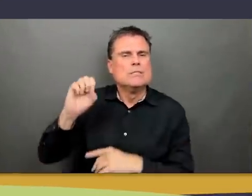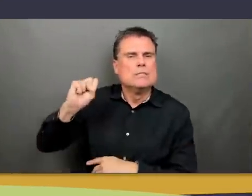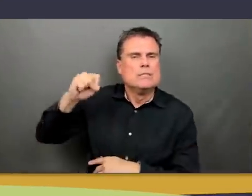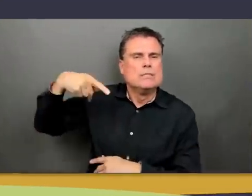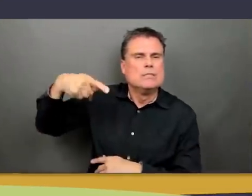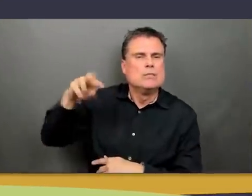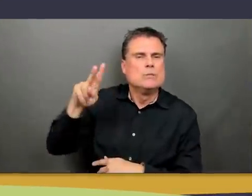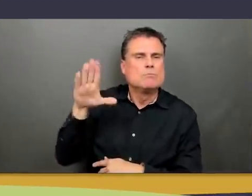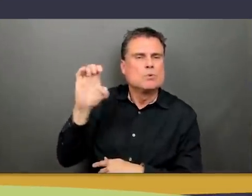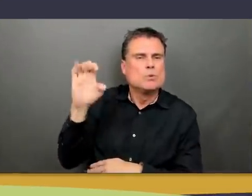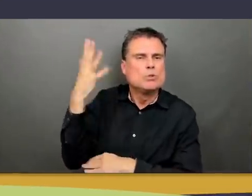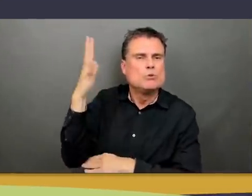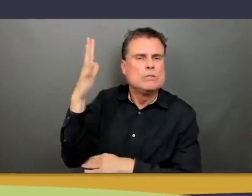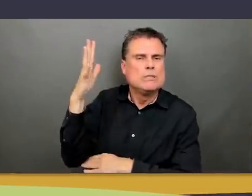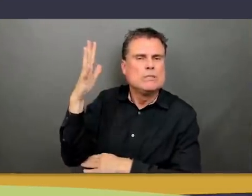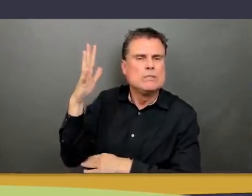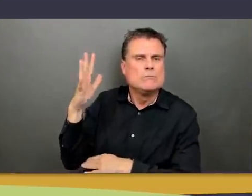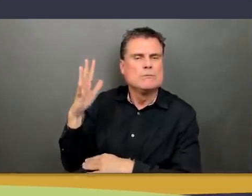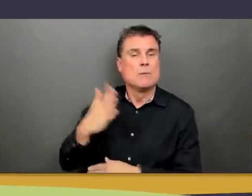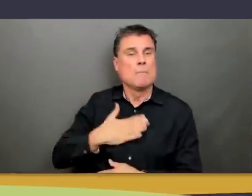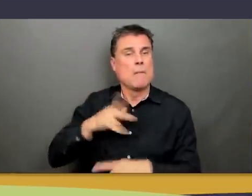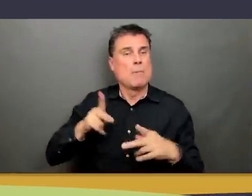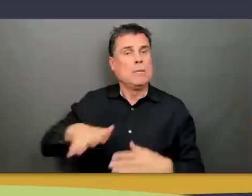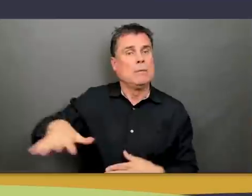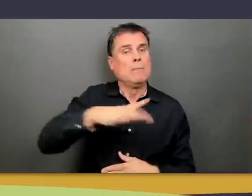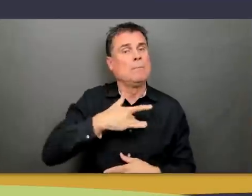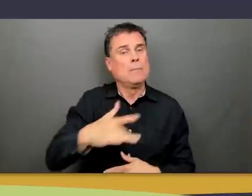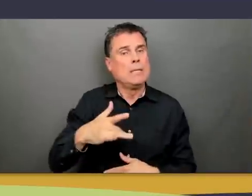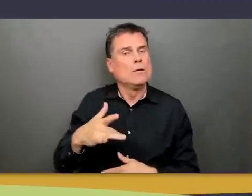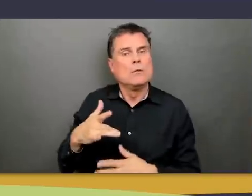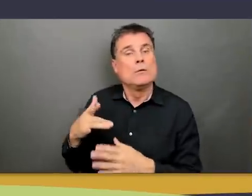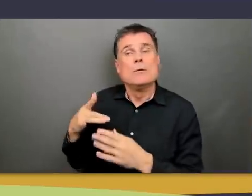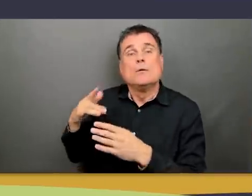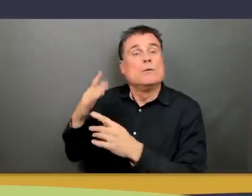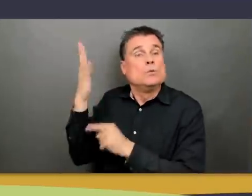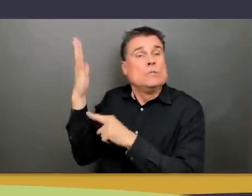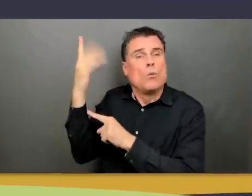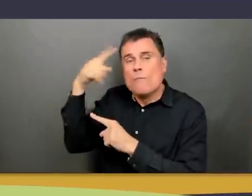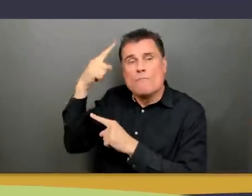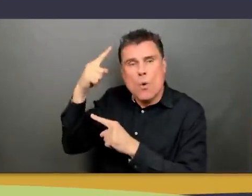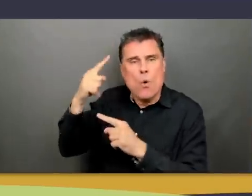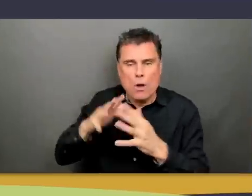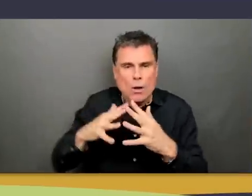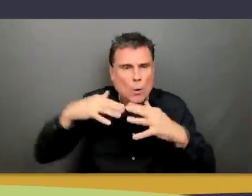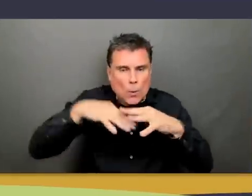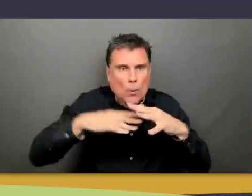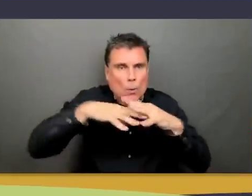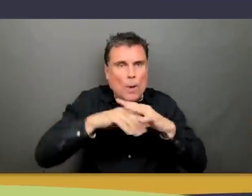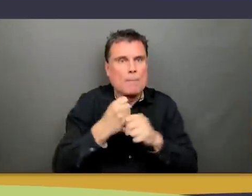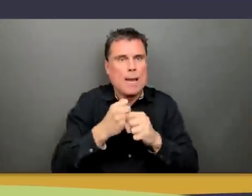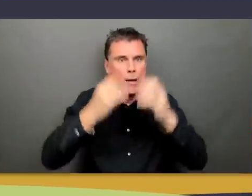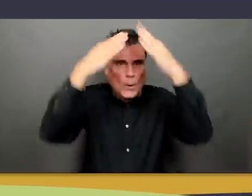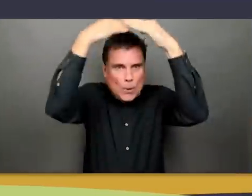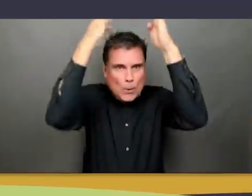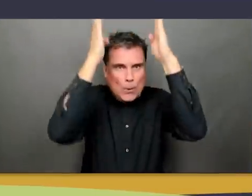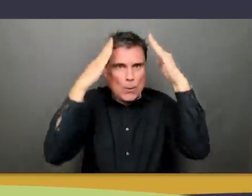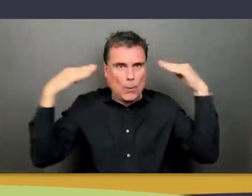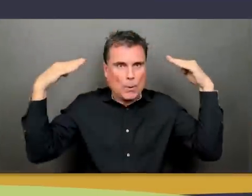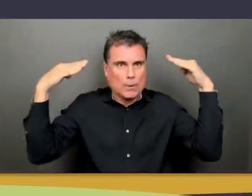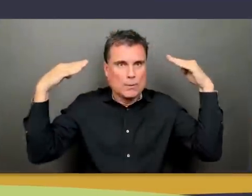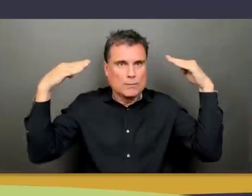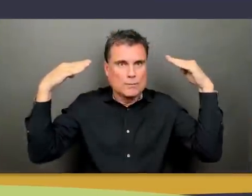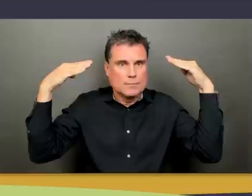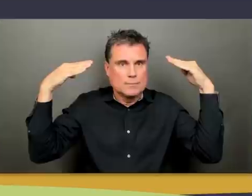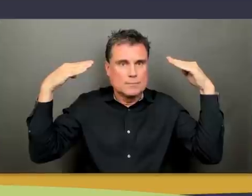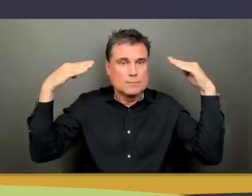of an old one shared with me. She shared, all water has shwali, all water has spirit. And if that's river, lake,